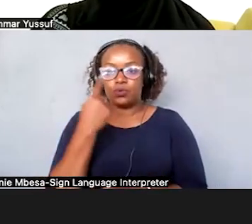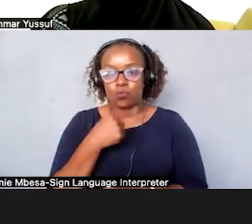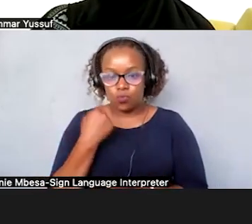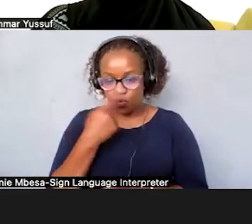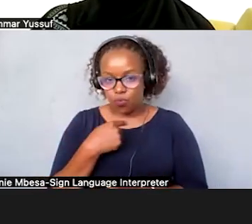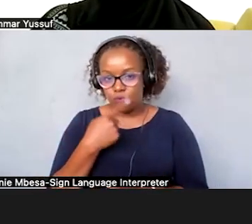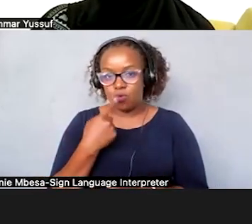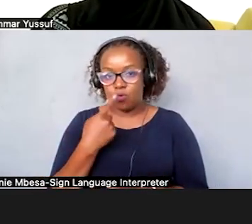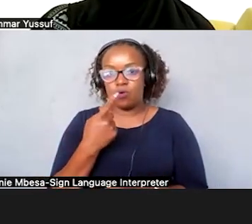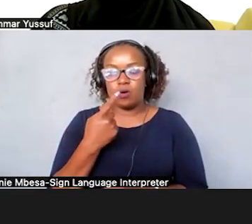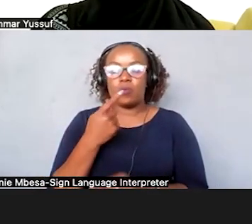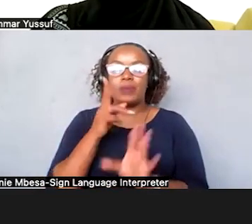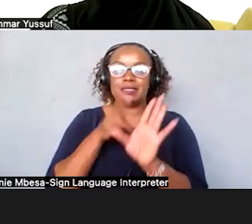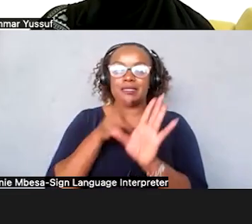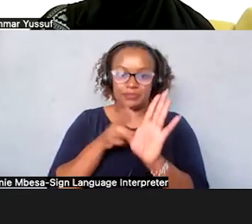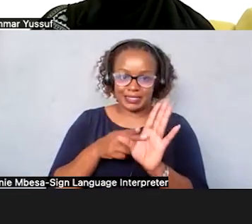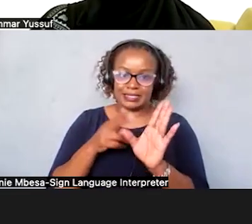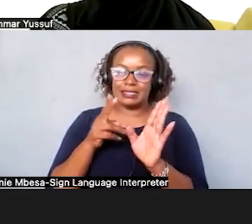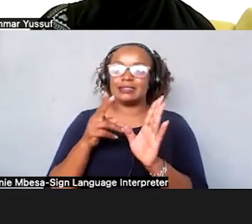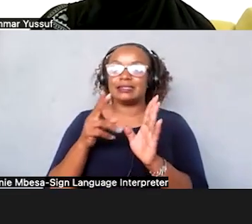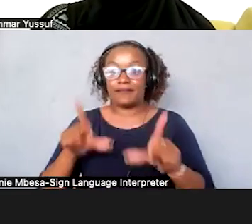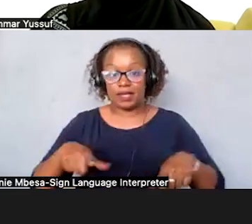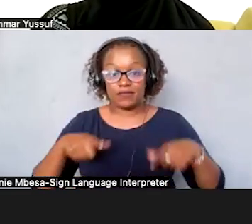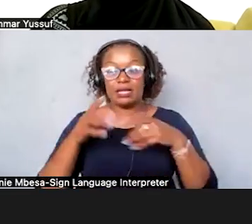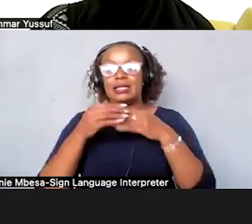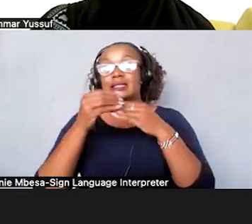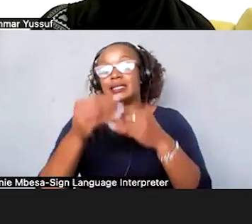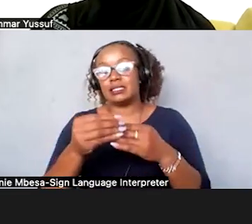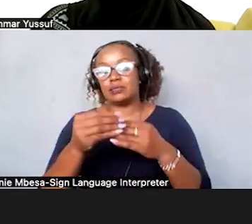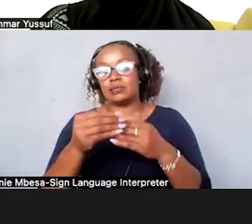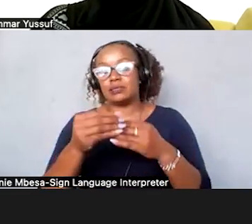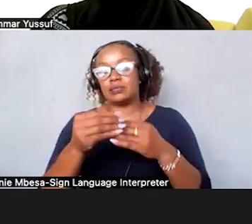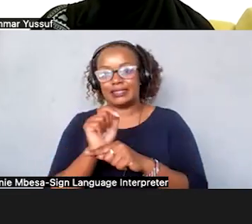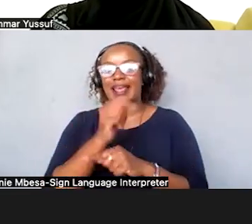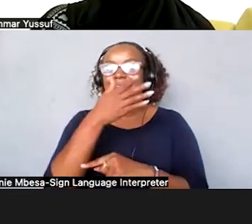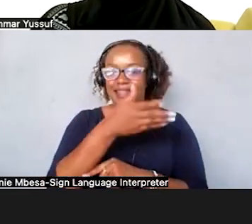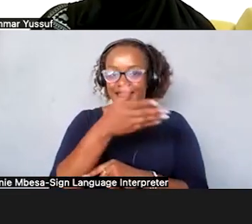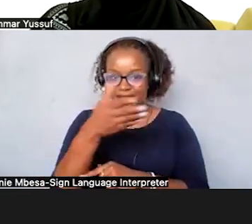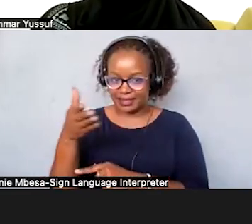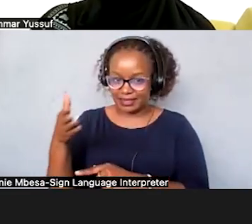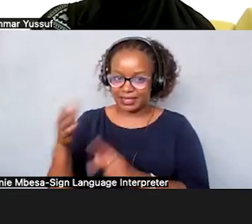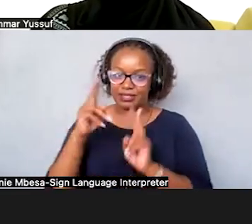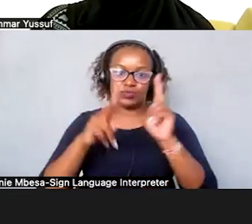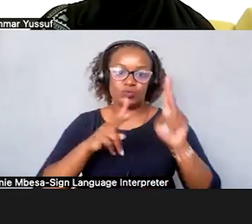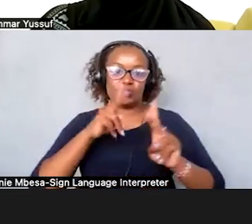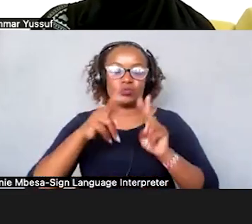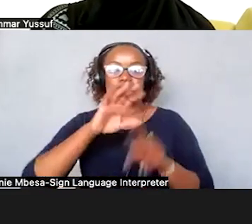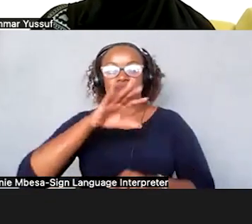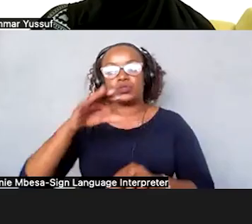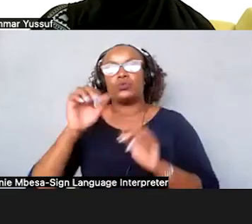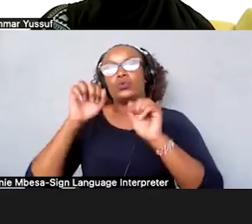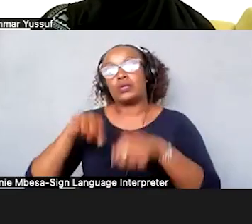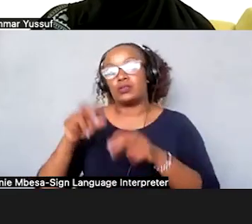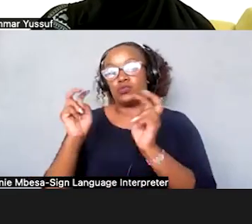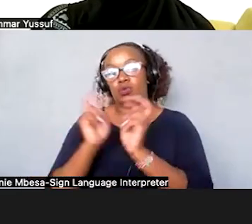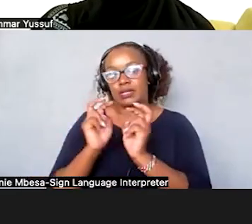leadership training. They are our focal persons, and they're in each county, those 22 counties. You can talk to them, and then you can join the